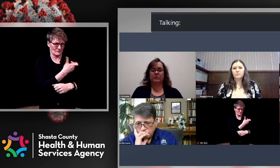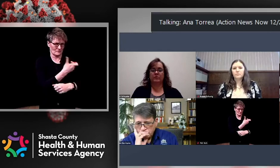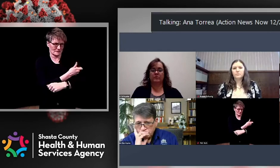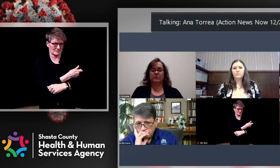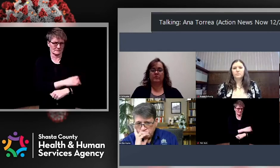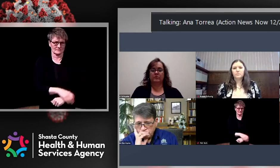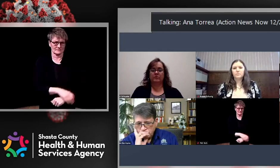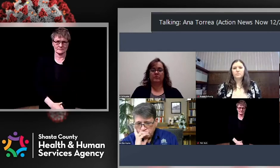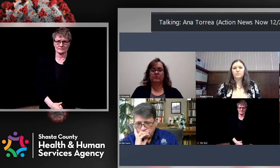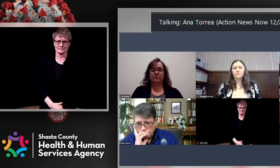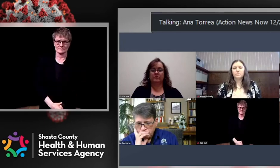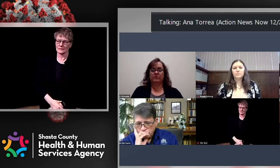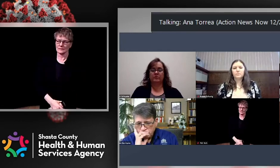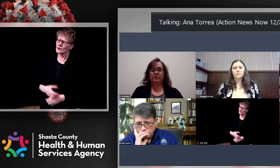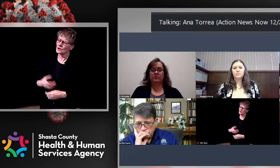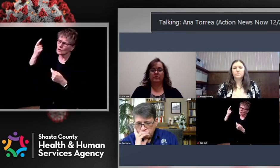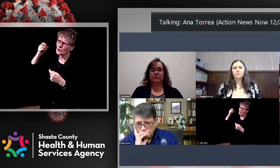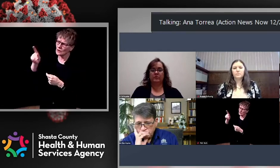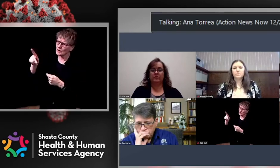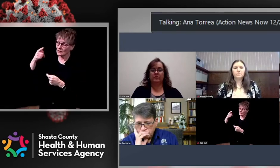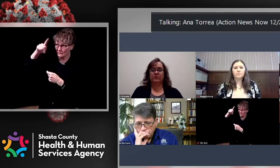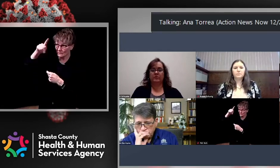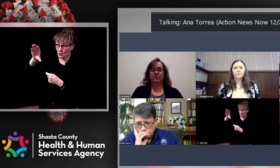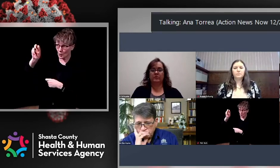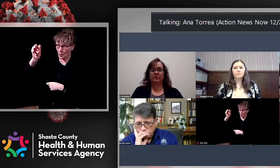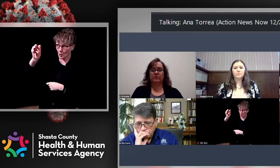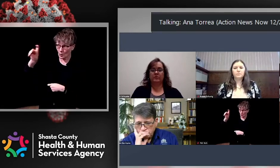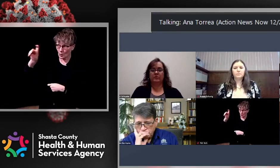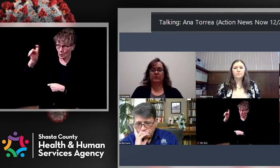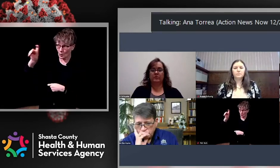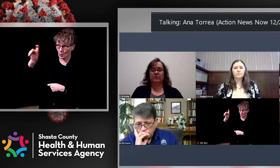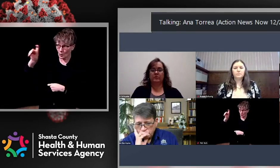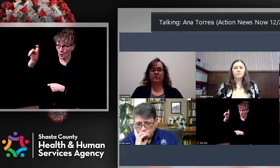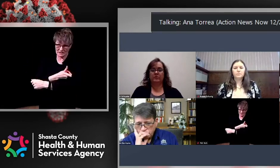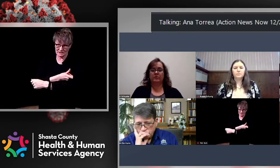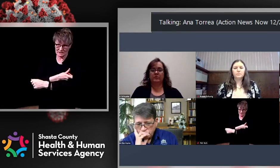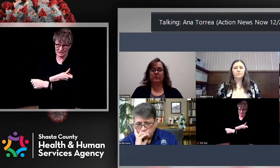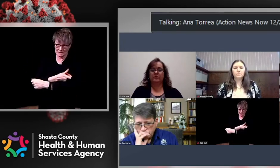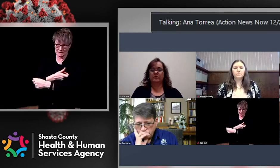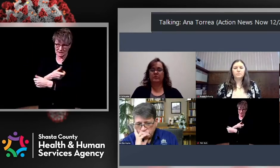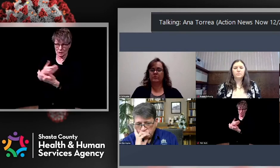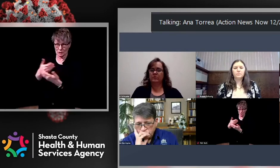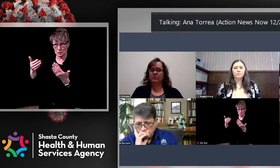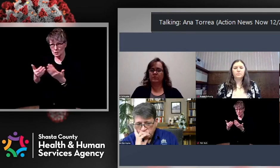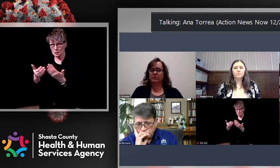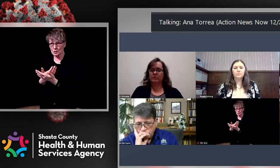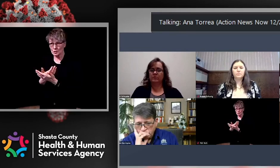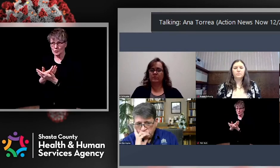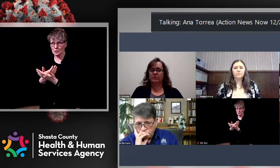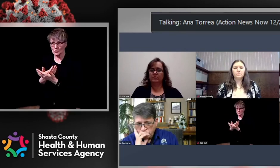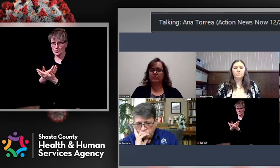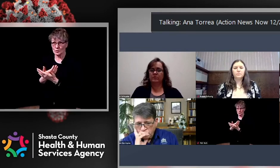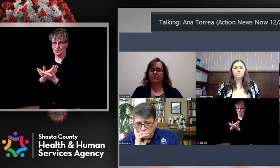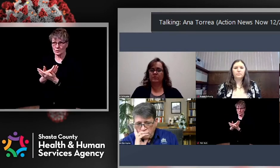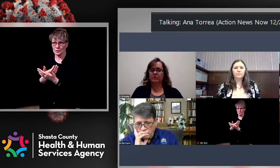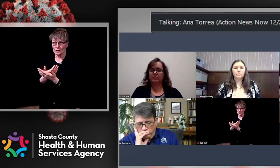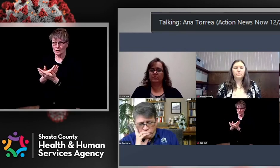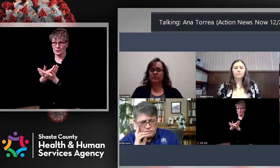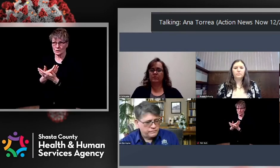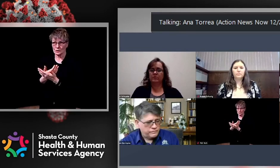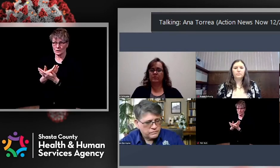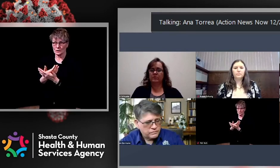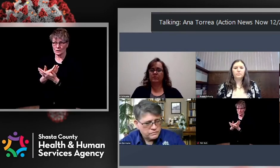And then for the COVID vaccine, just kind of like, is it because it's kind of new right now and we're only working with this one strain or this